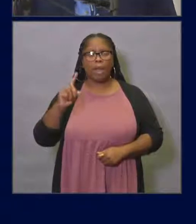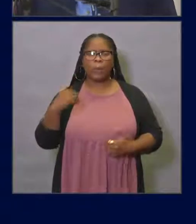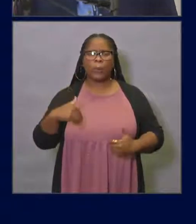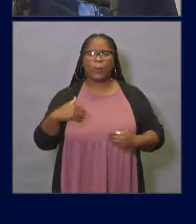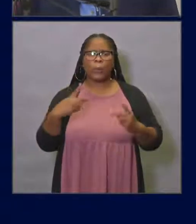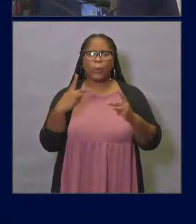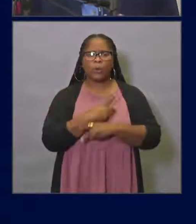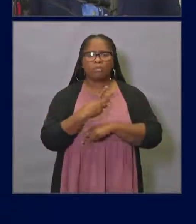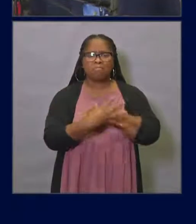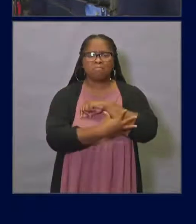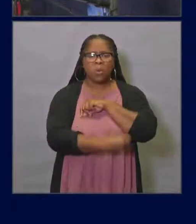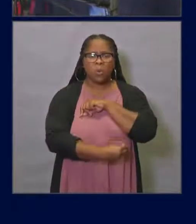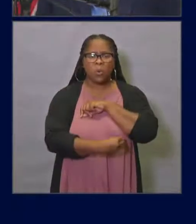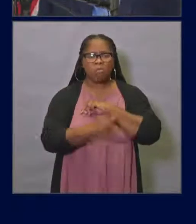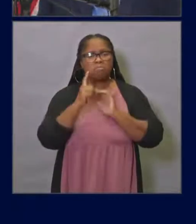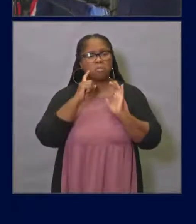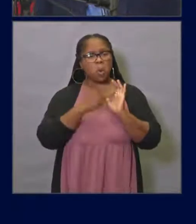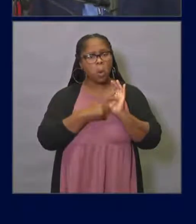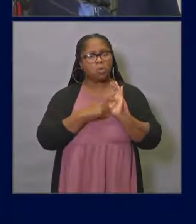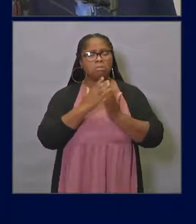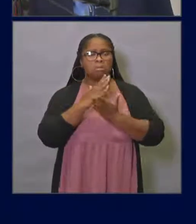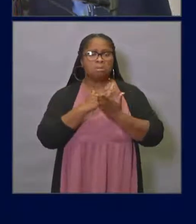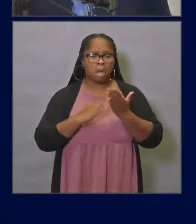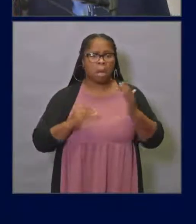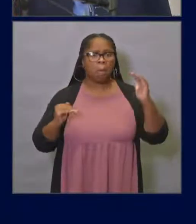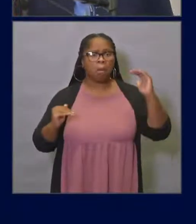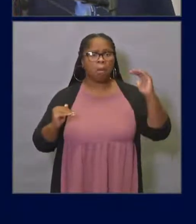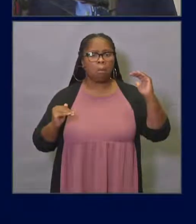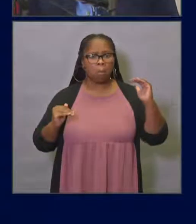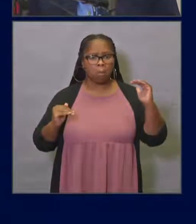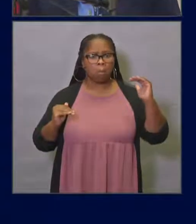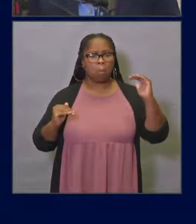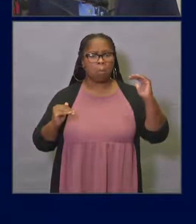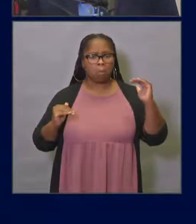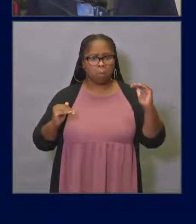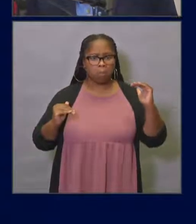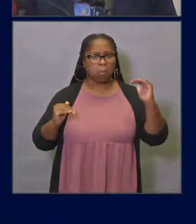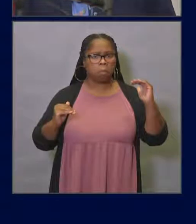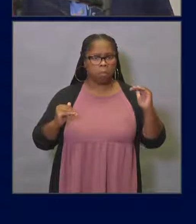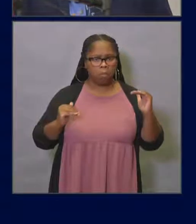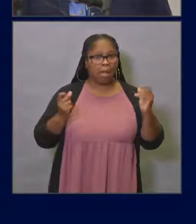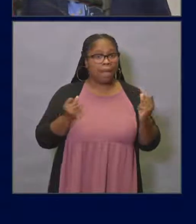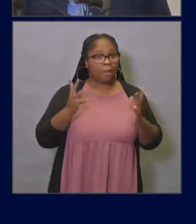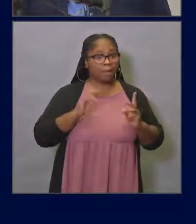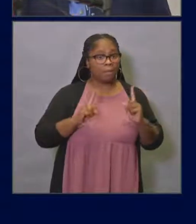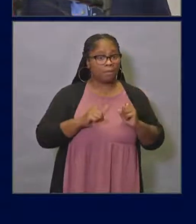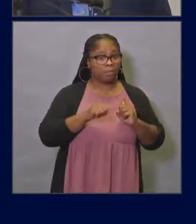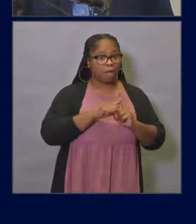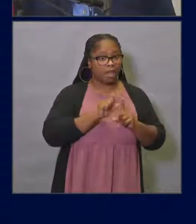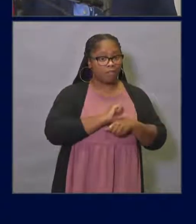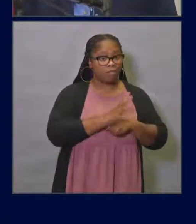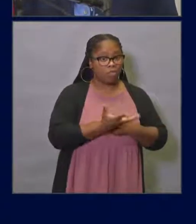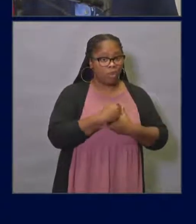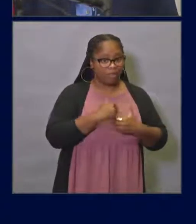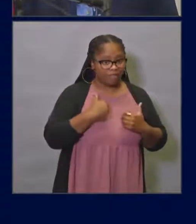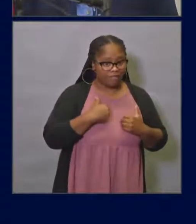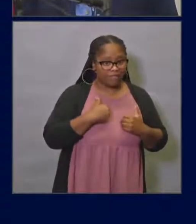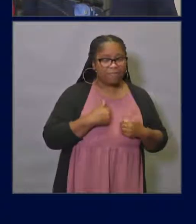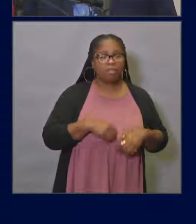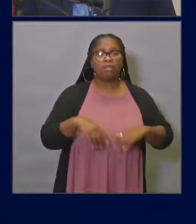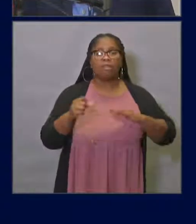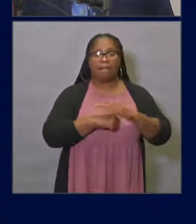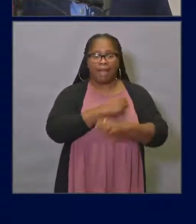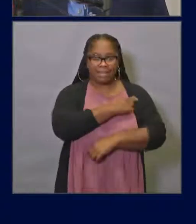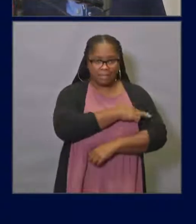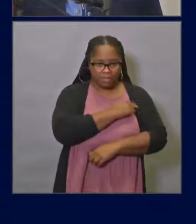poverty, there's also been slight decreases in the gaps in case and death rates when compared to areas in the county with low levels of